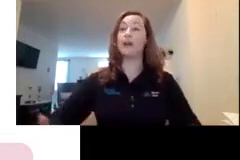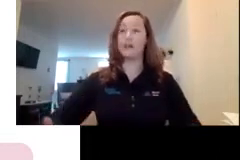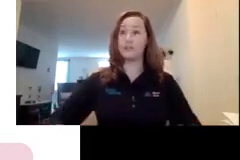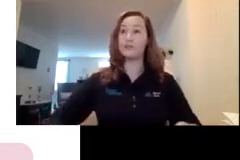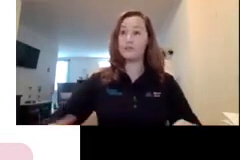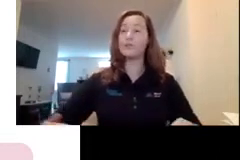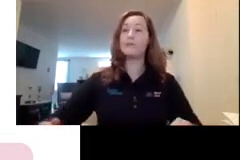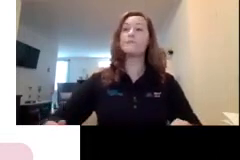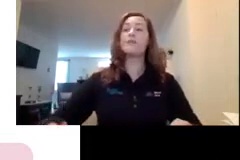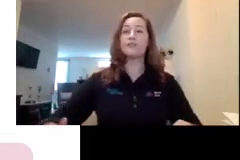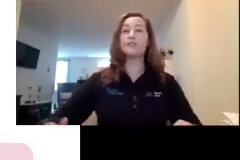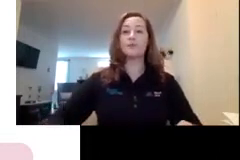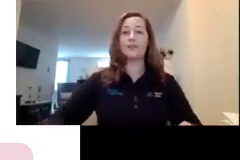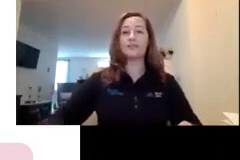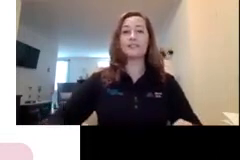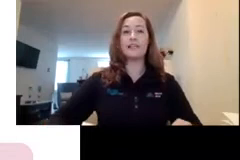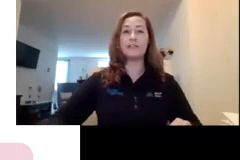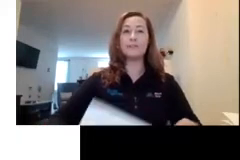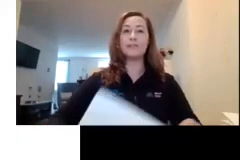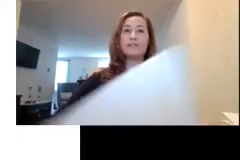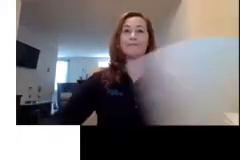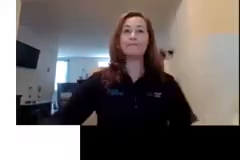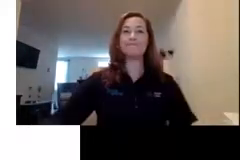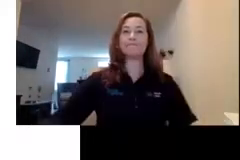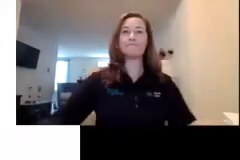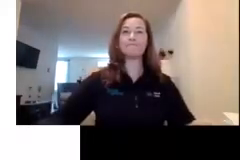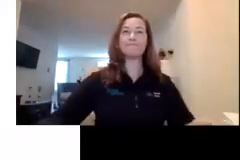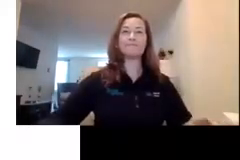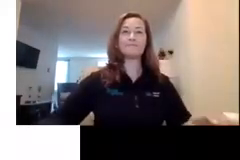into actions. So next slide, please.